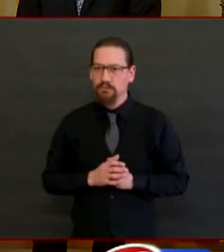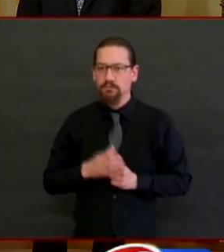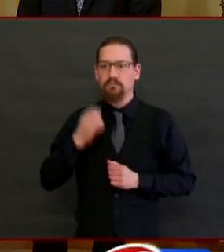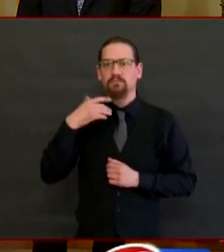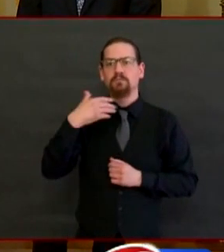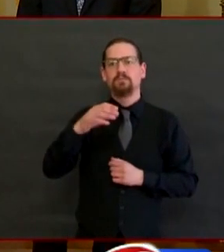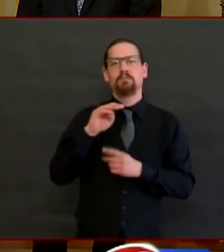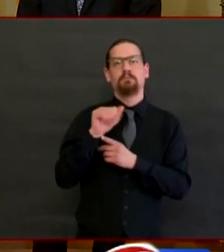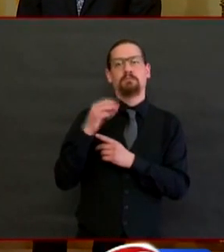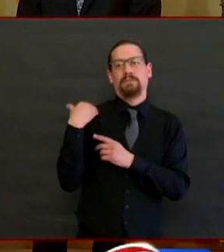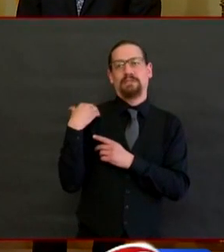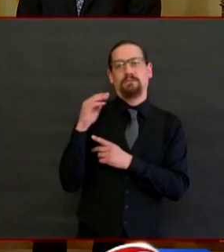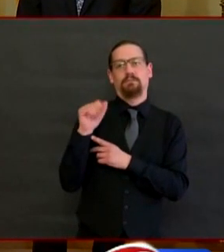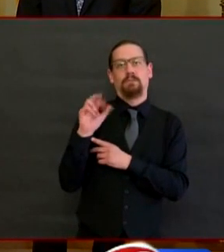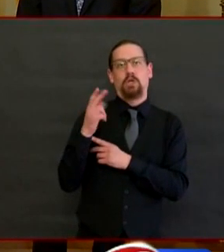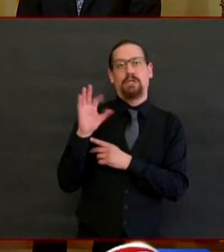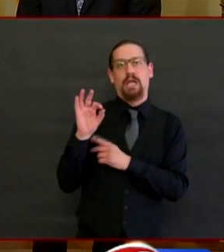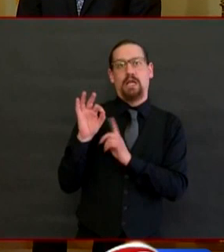claims.